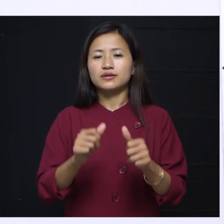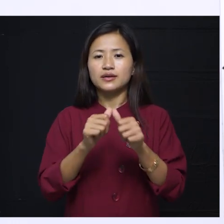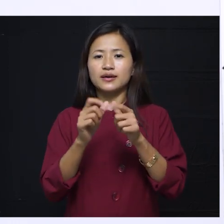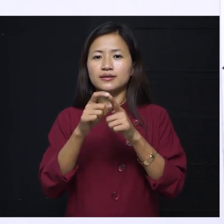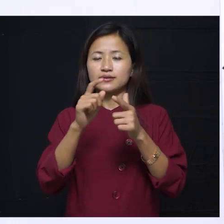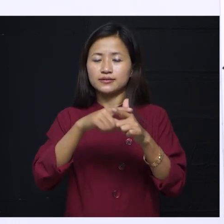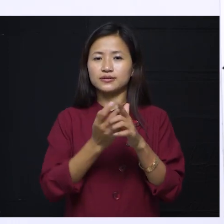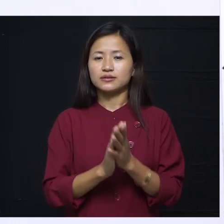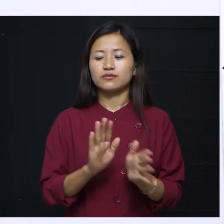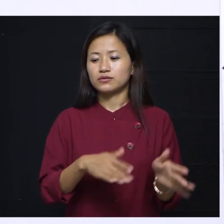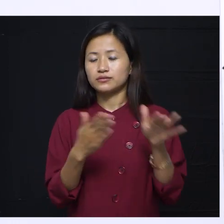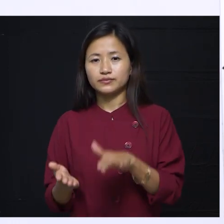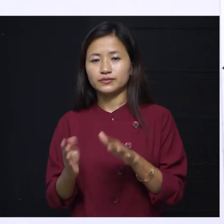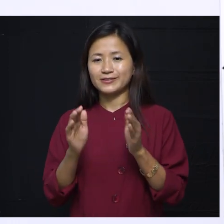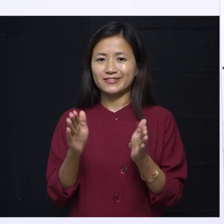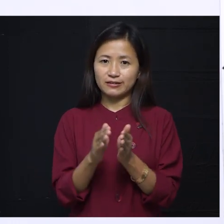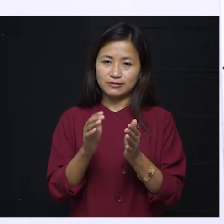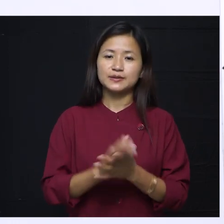here.